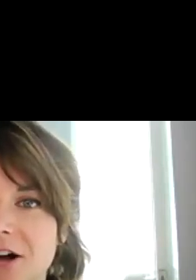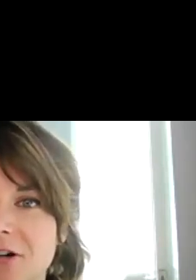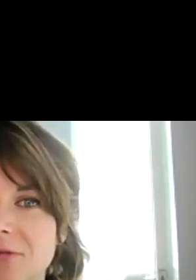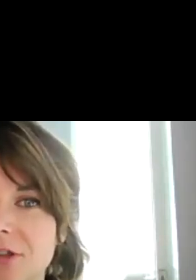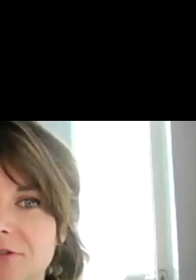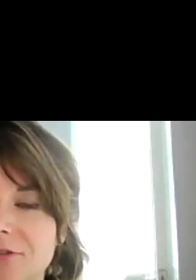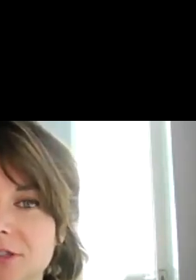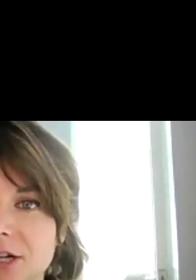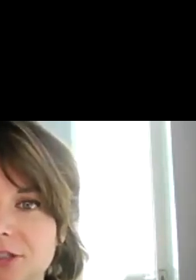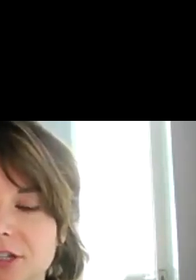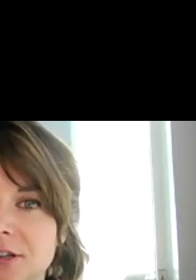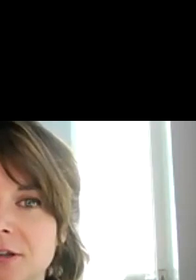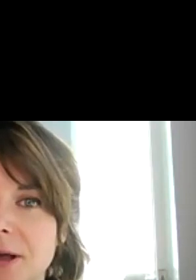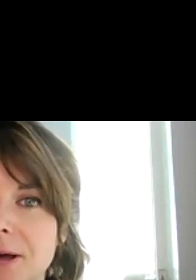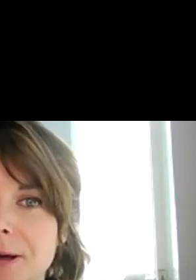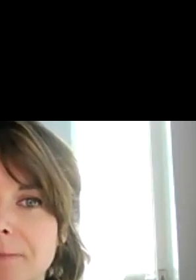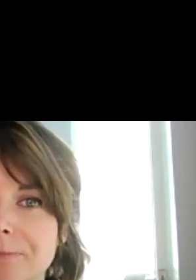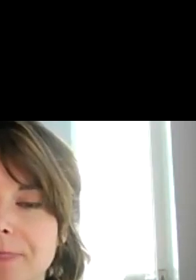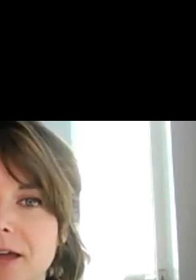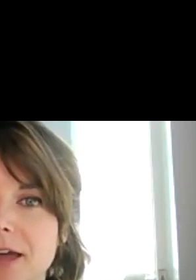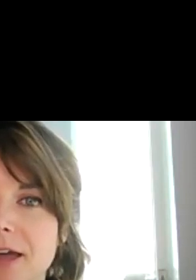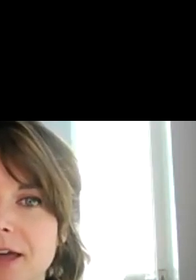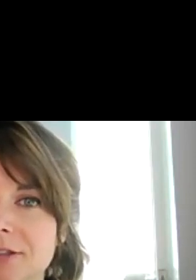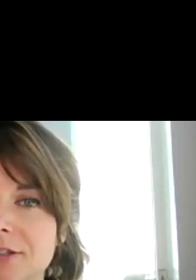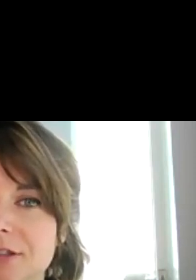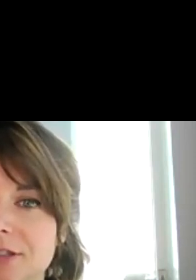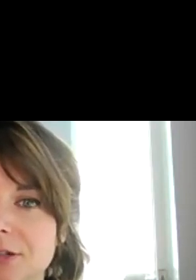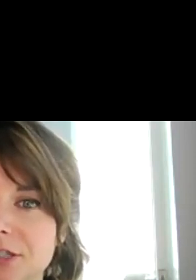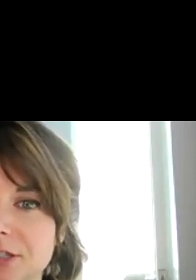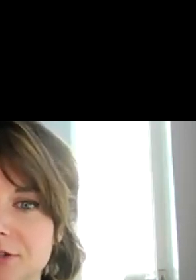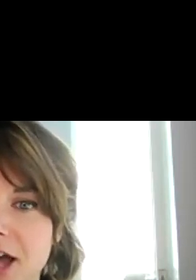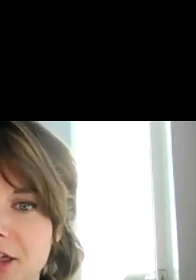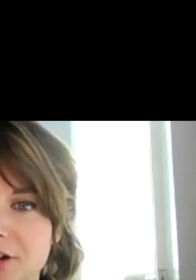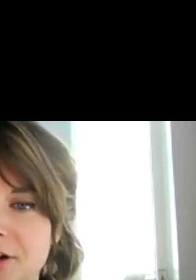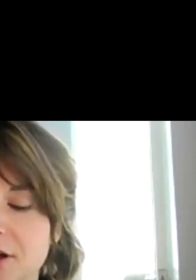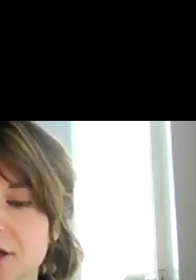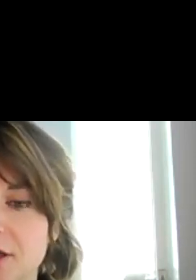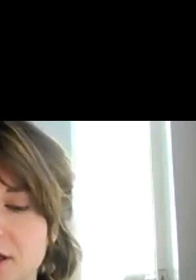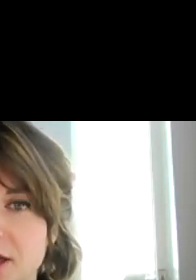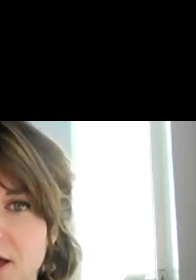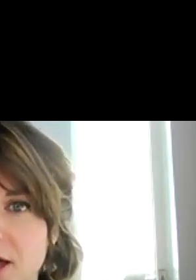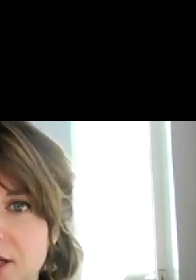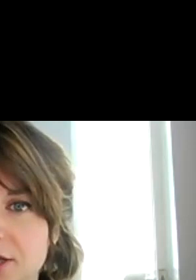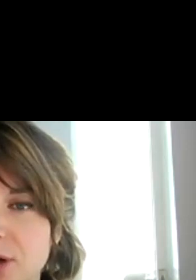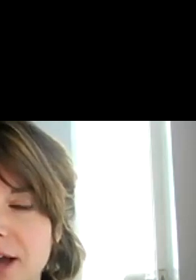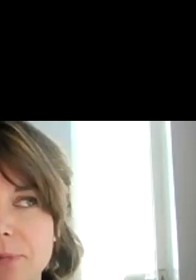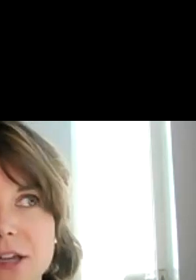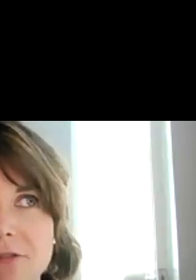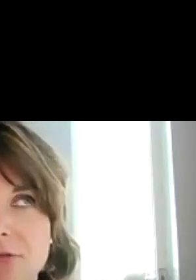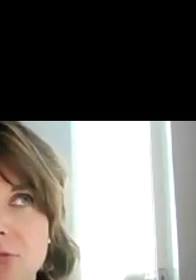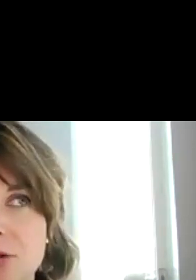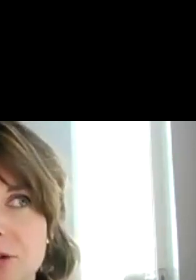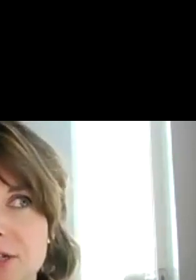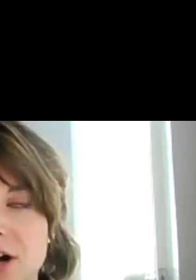start us out with the first question. And this question is for Heather. I